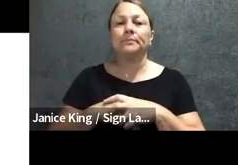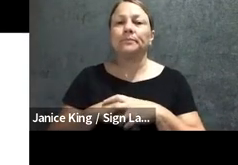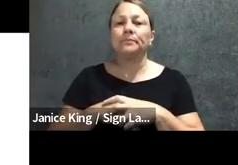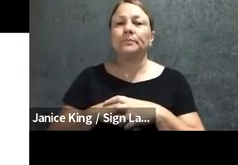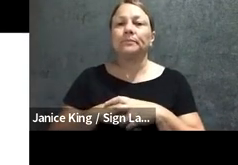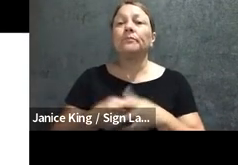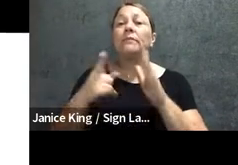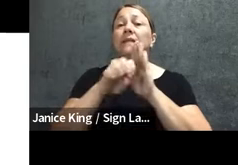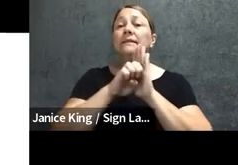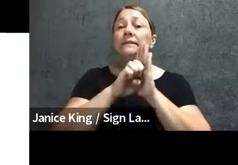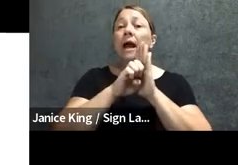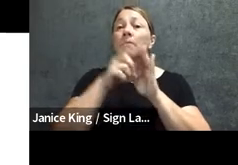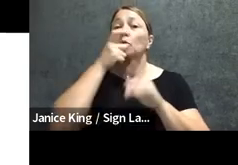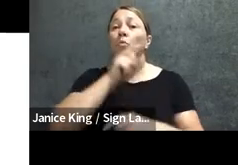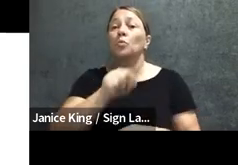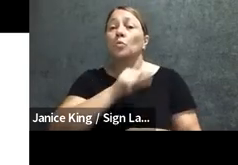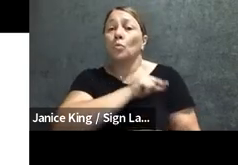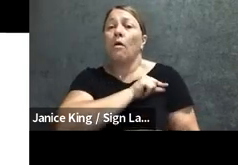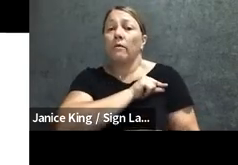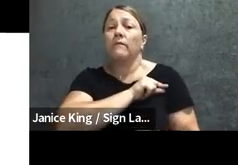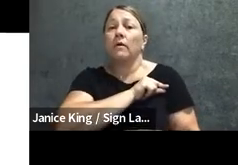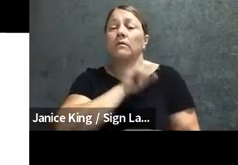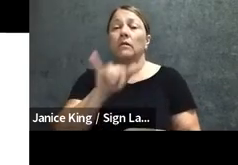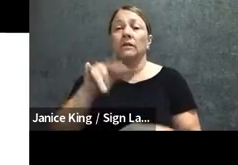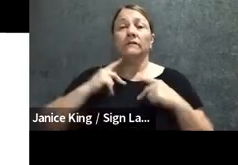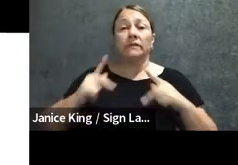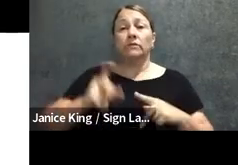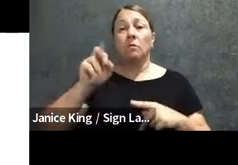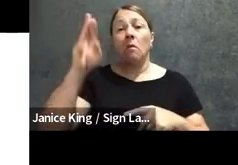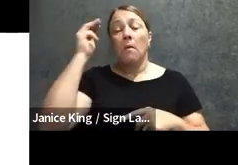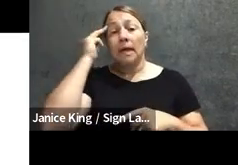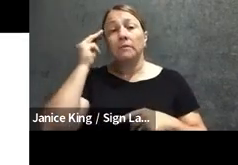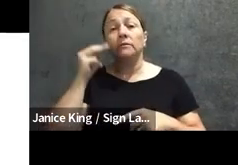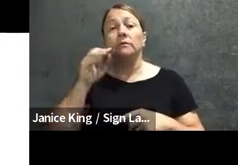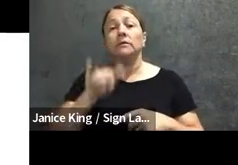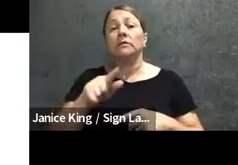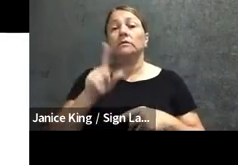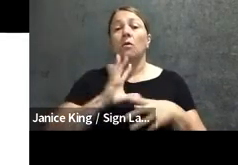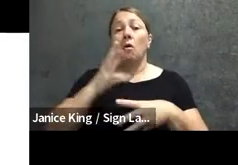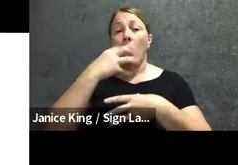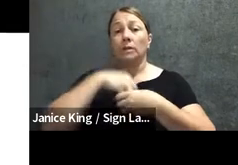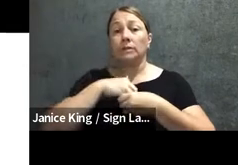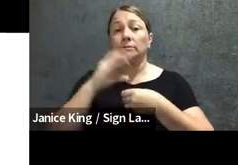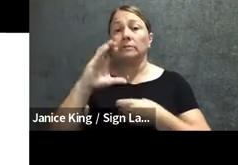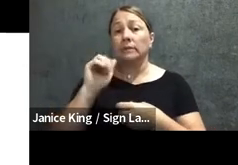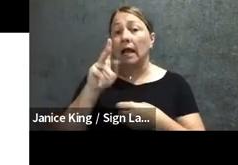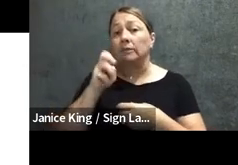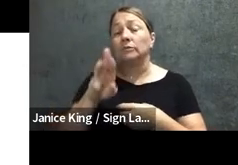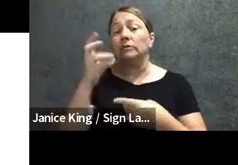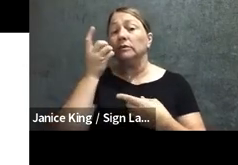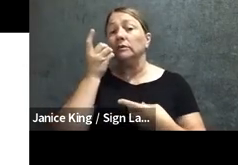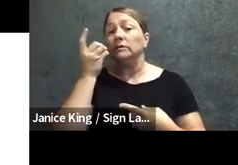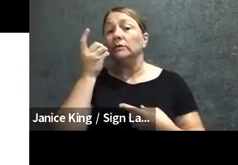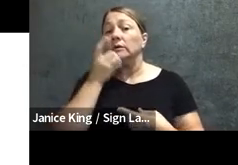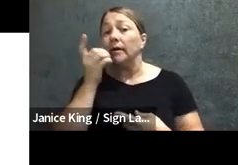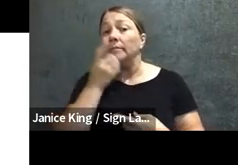Some examples of qualifying conditions are autism, cancer, diabetes, deafness, blindness, cerebral